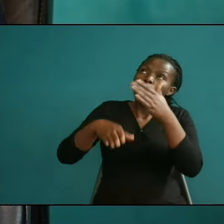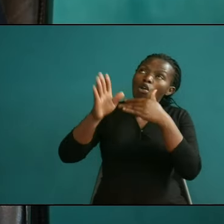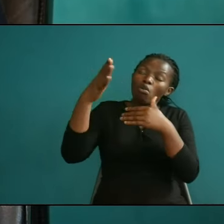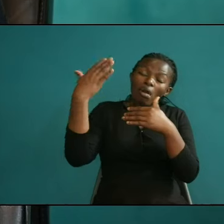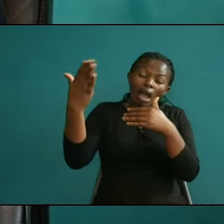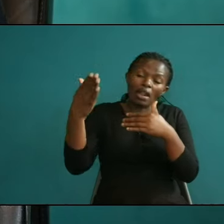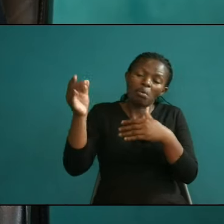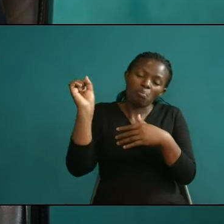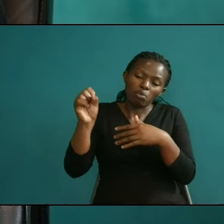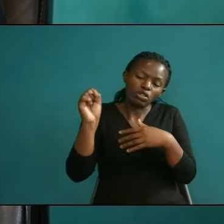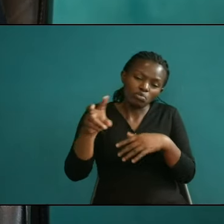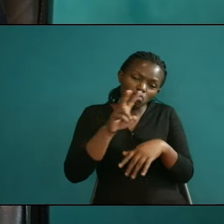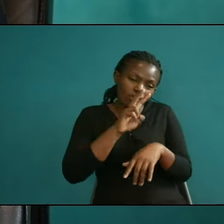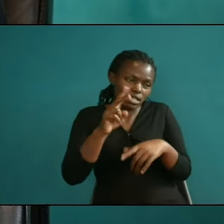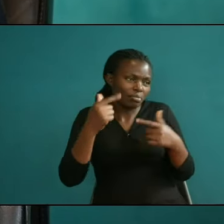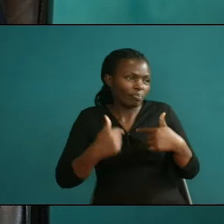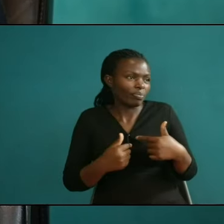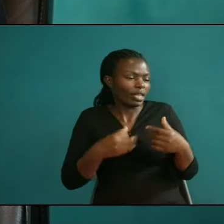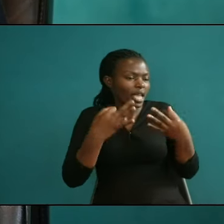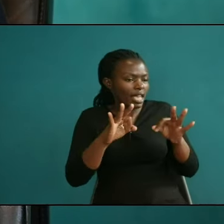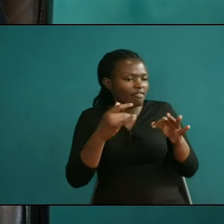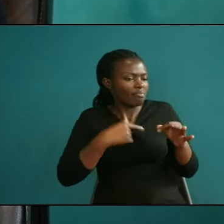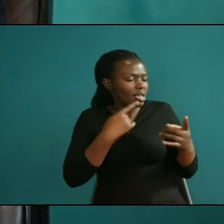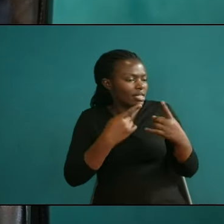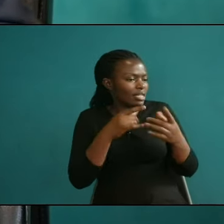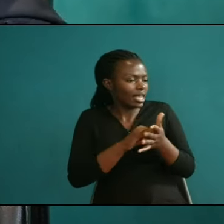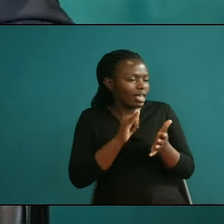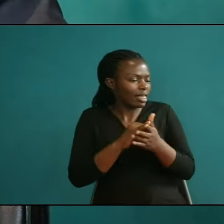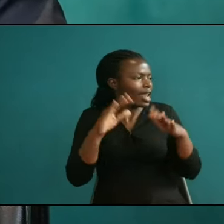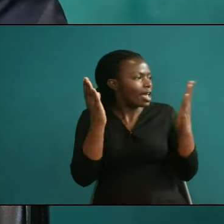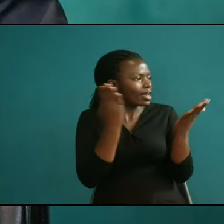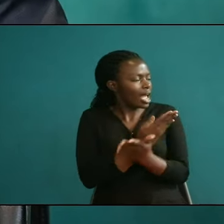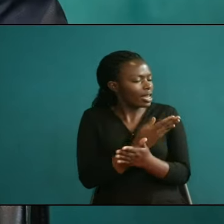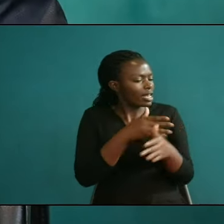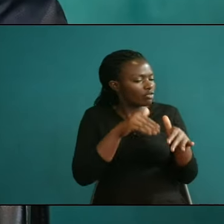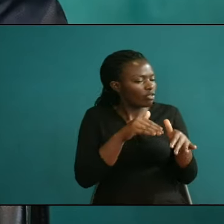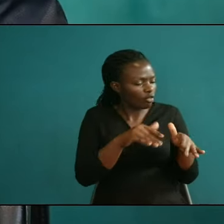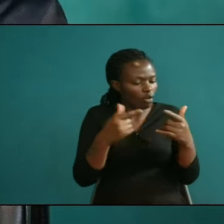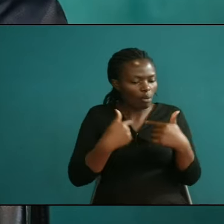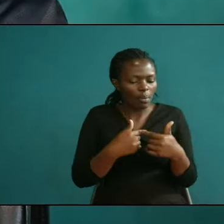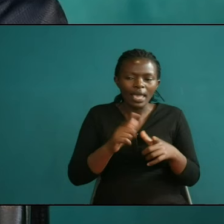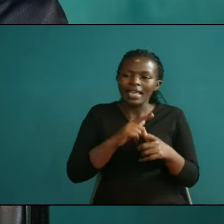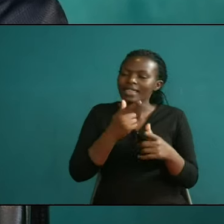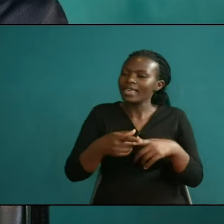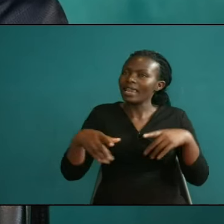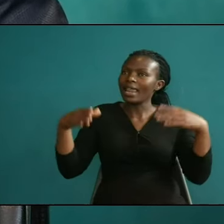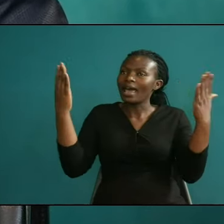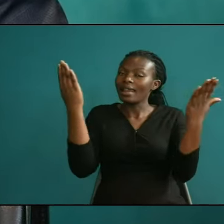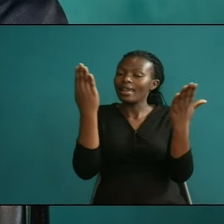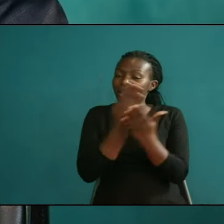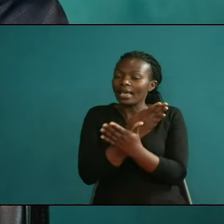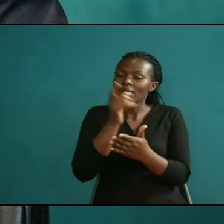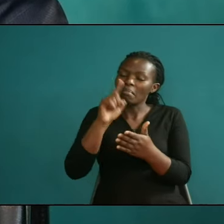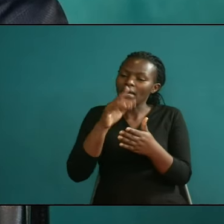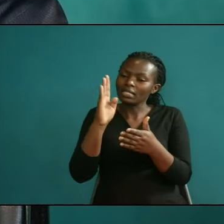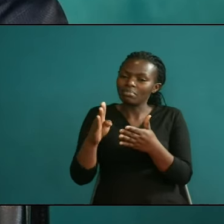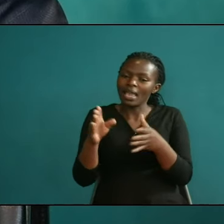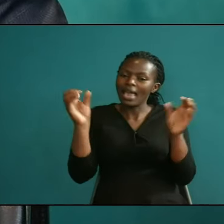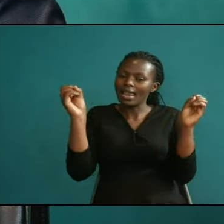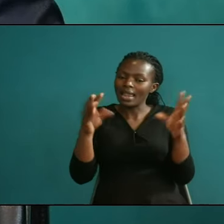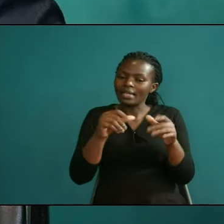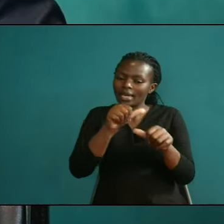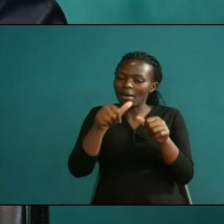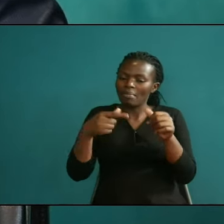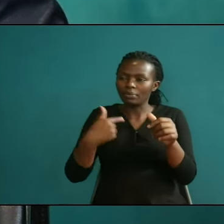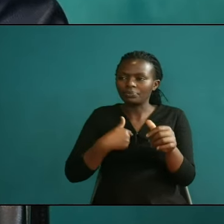hold me. If I say, surely the darkness shall fall on me, even the night shall be light about me. Indeed,